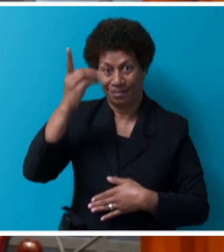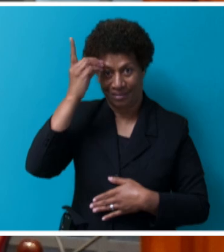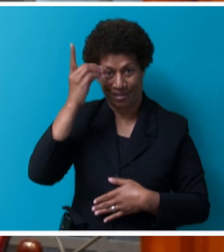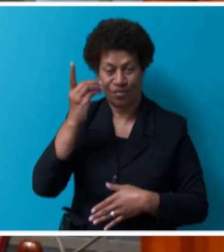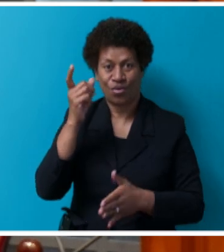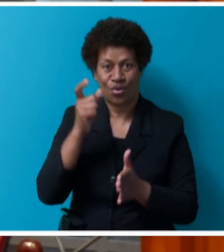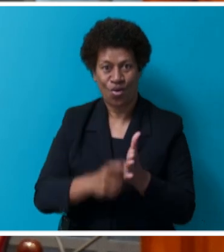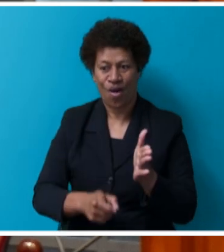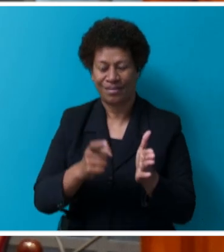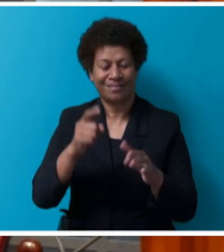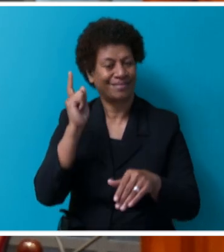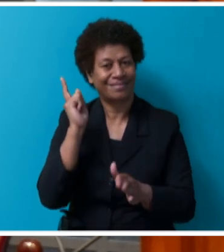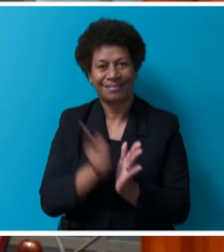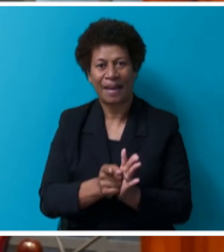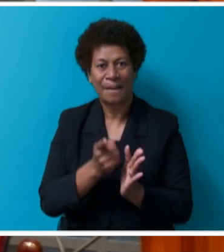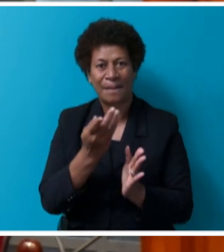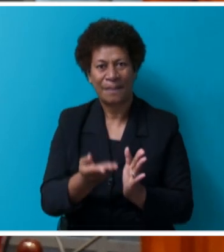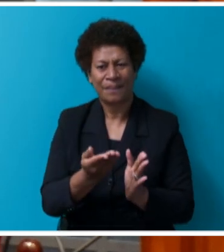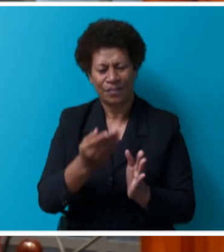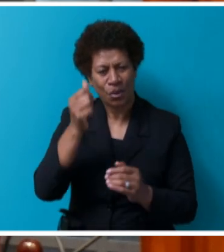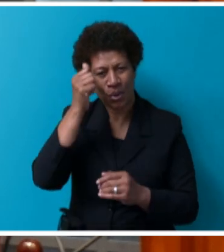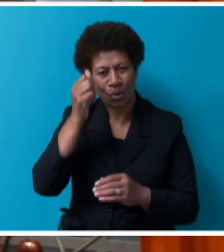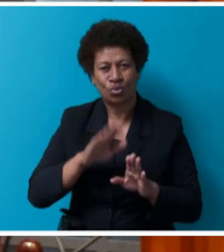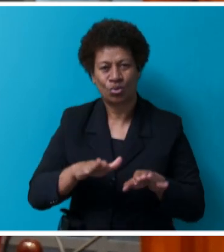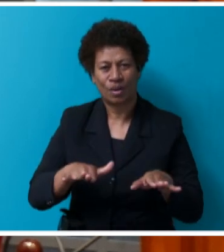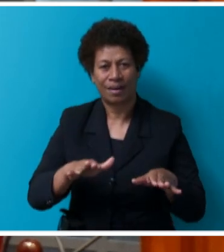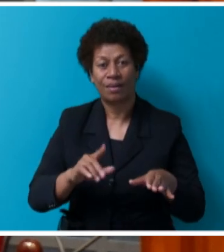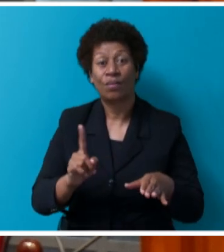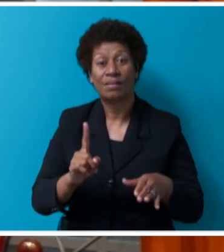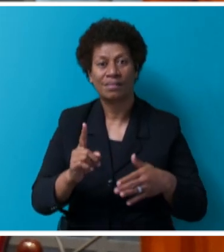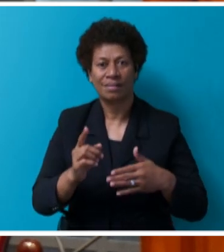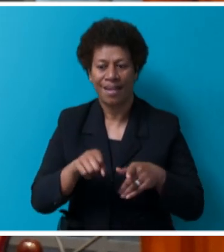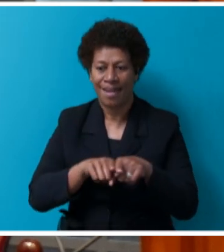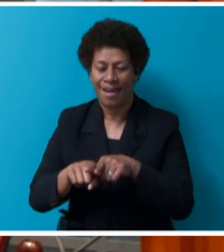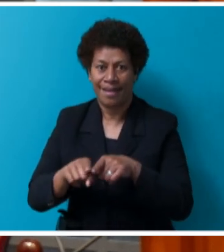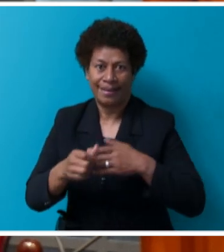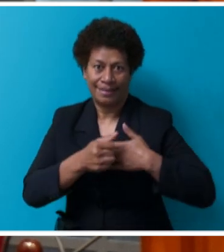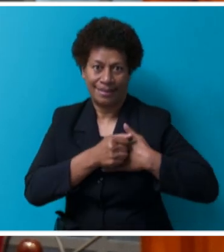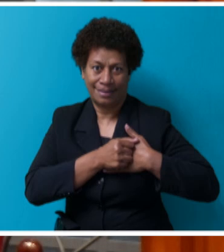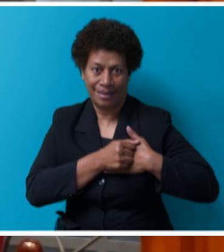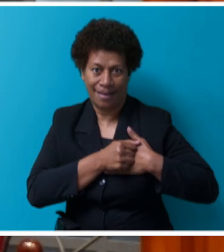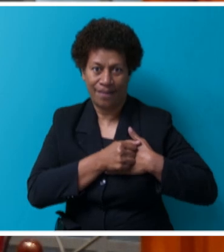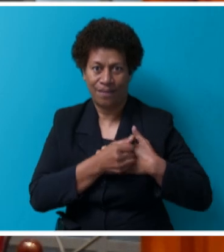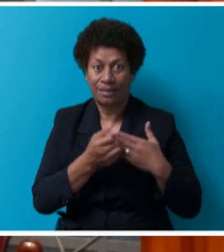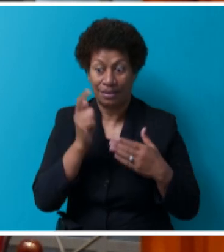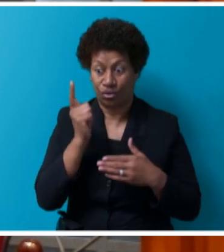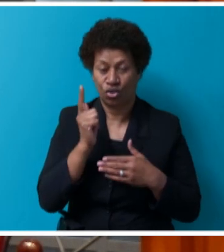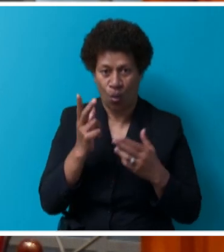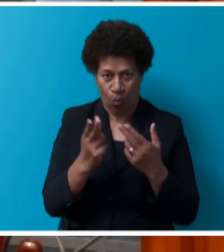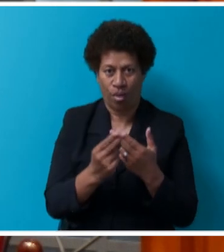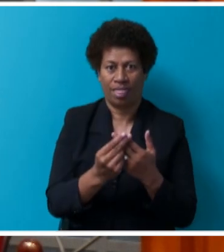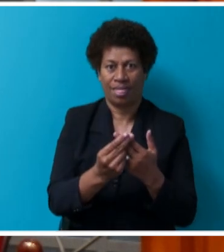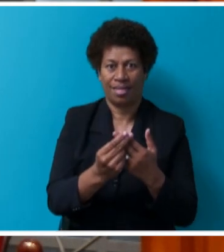and convenient initiative, knowing that children are learning safely under teacher supervision.